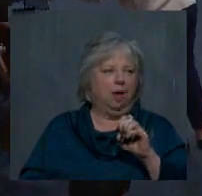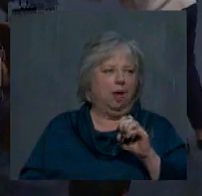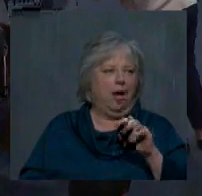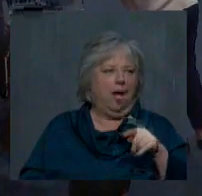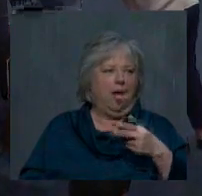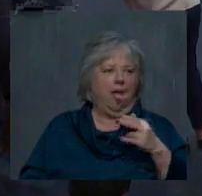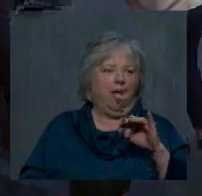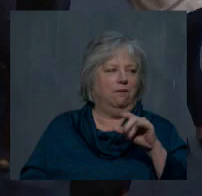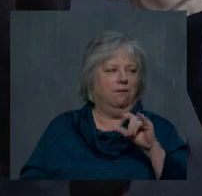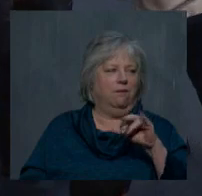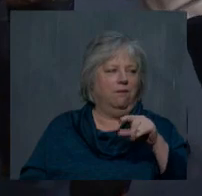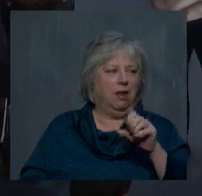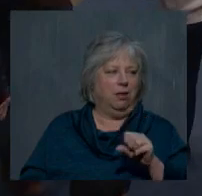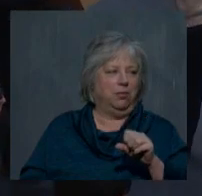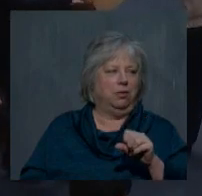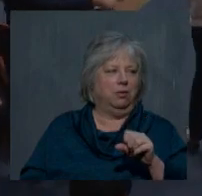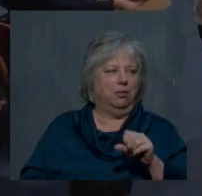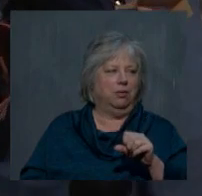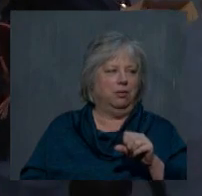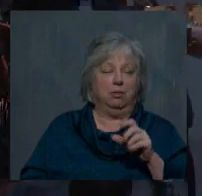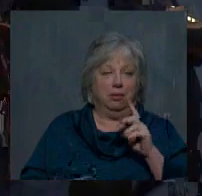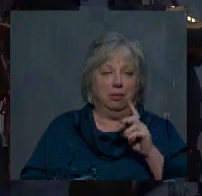Antoine Phillip.